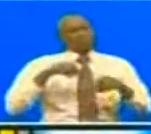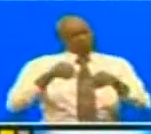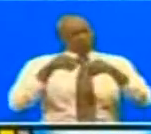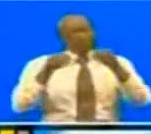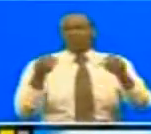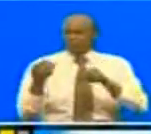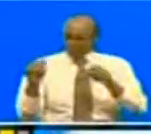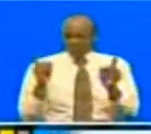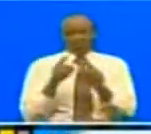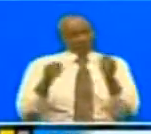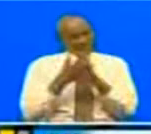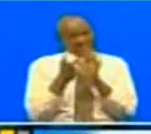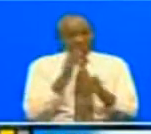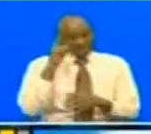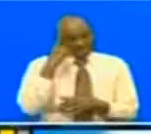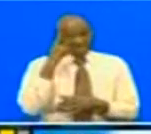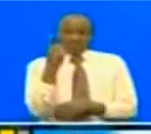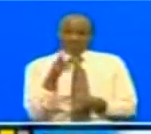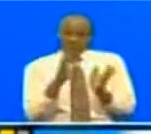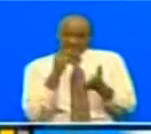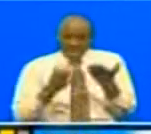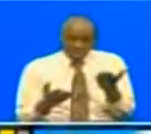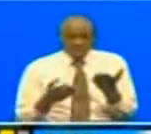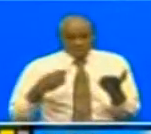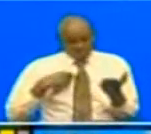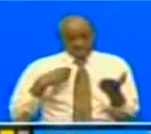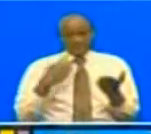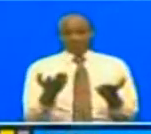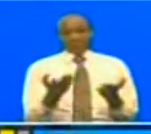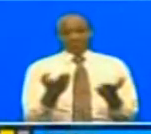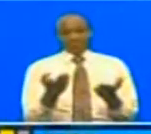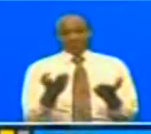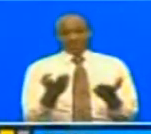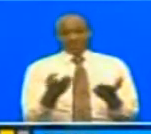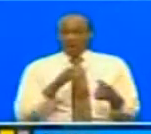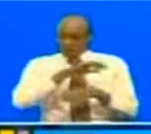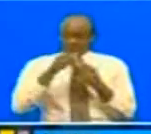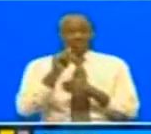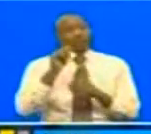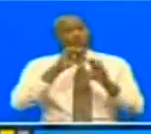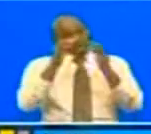faster. And I think one of the strengths we have is because we operate across the world,